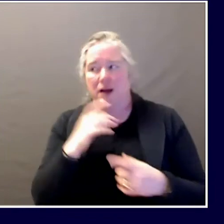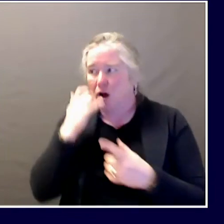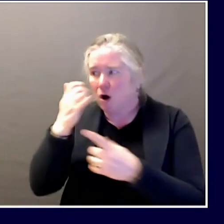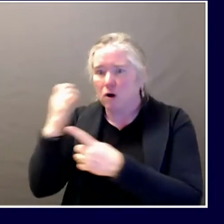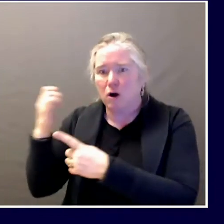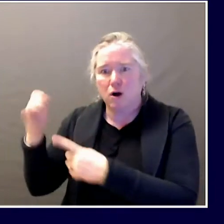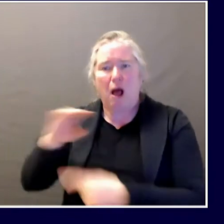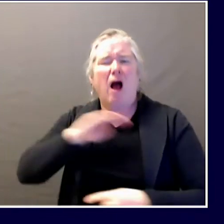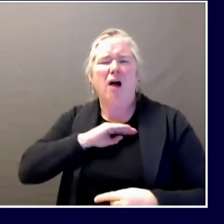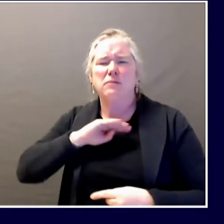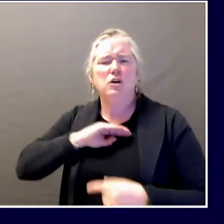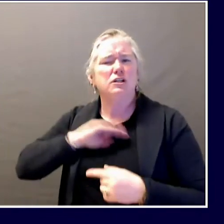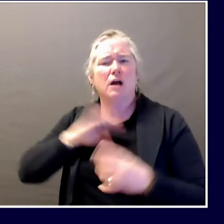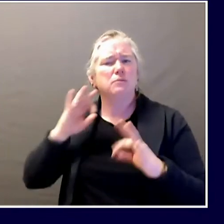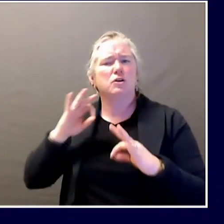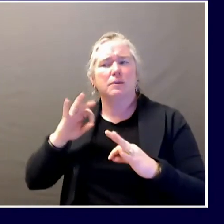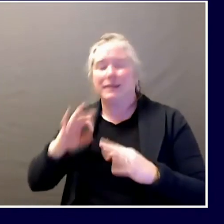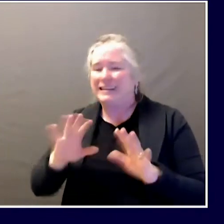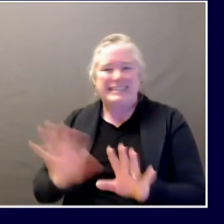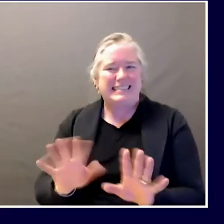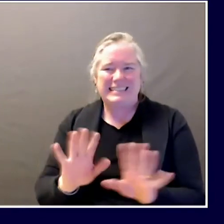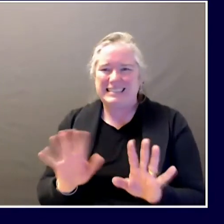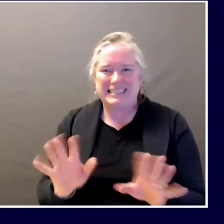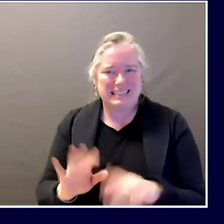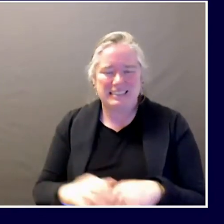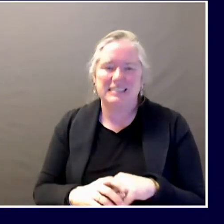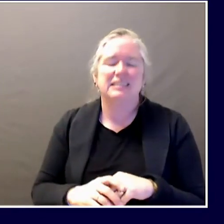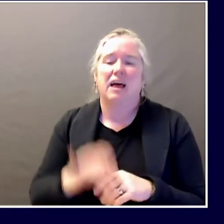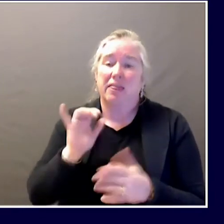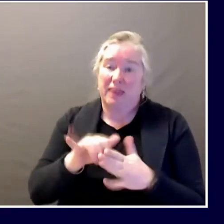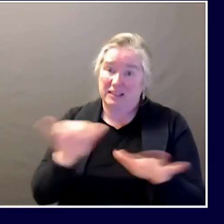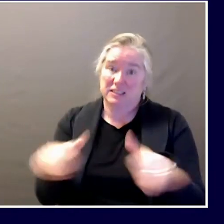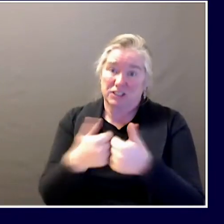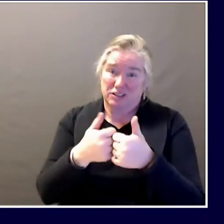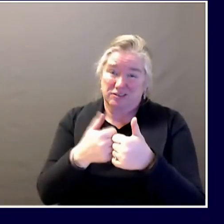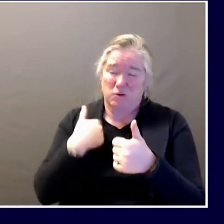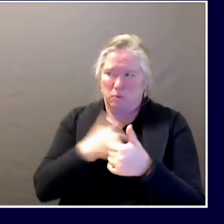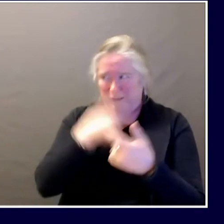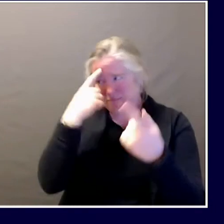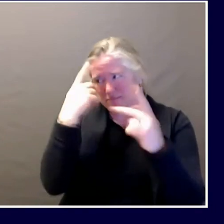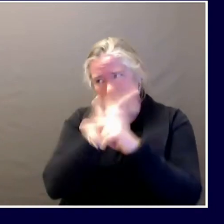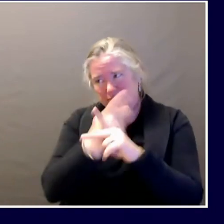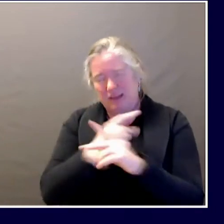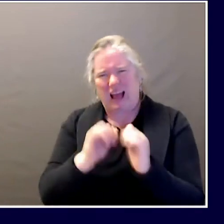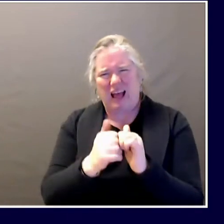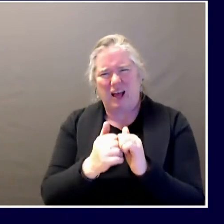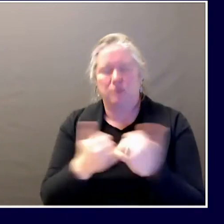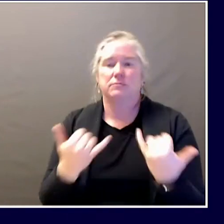folks who have already gotten their vaccine. That's going to be an IT challenge that we're thinking through right now.